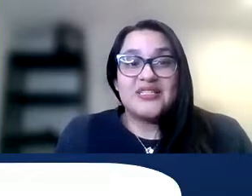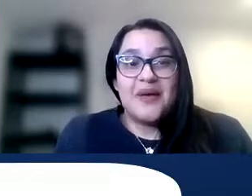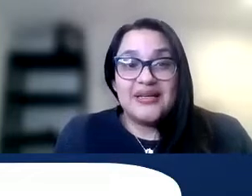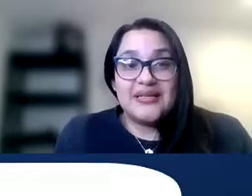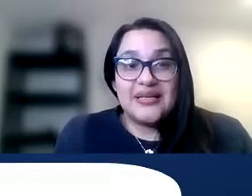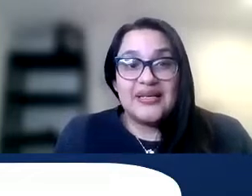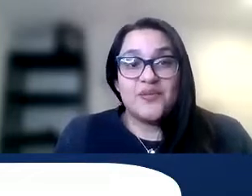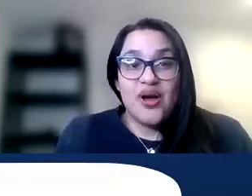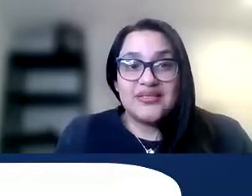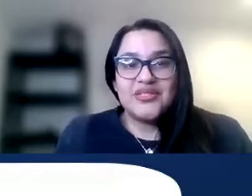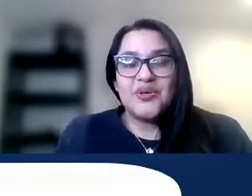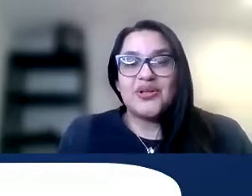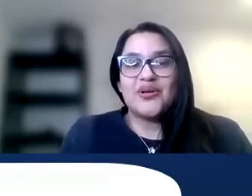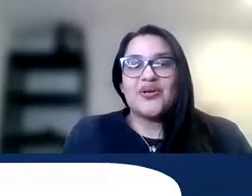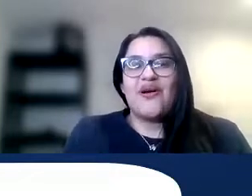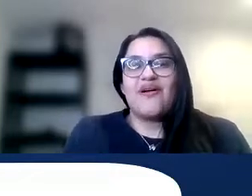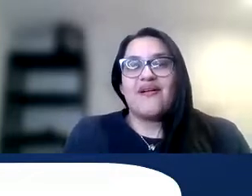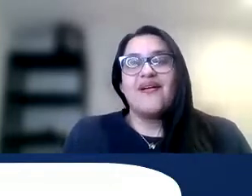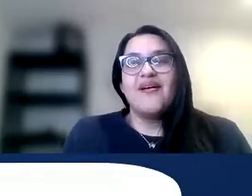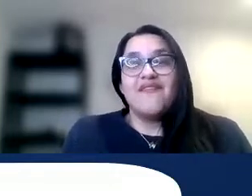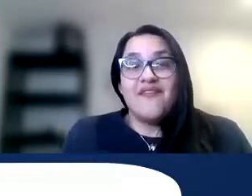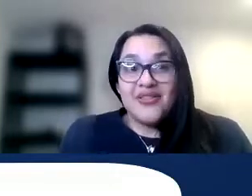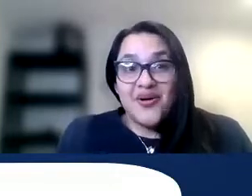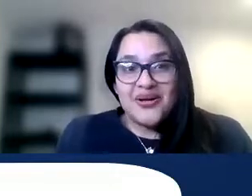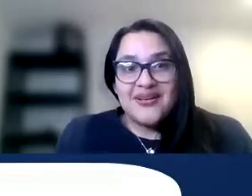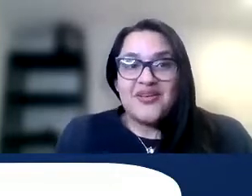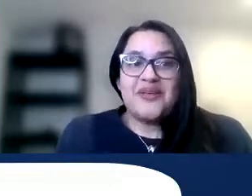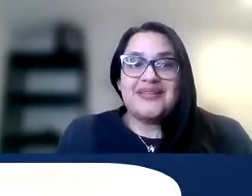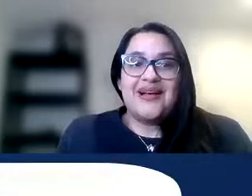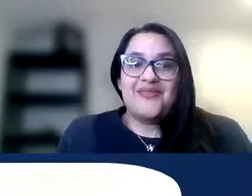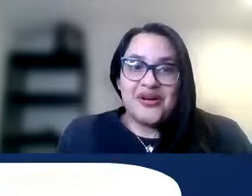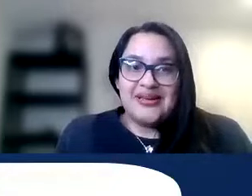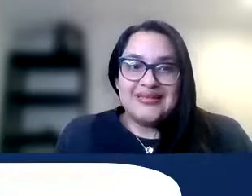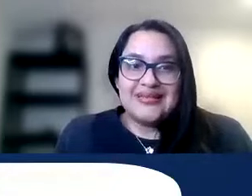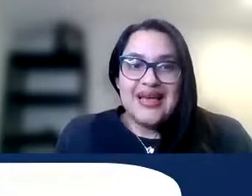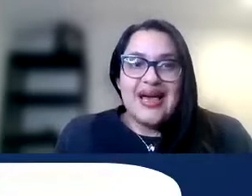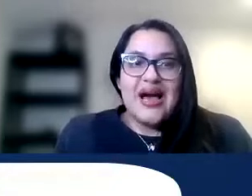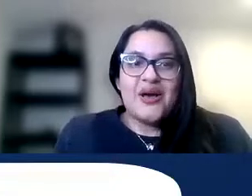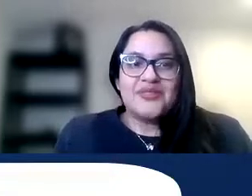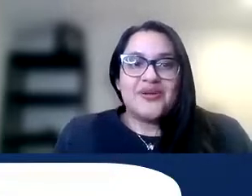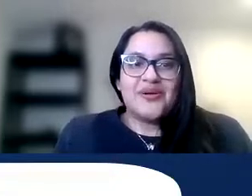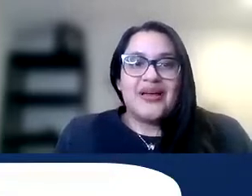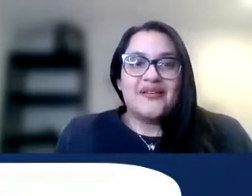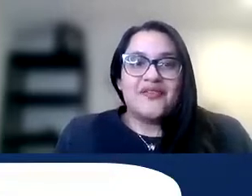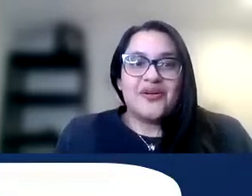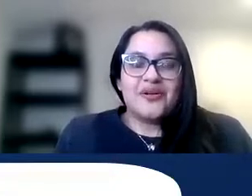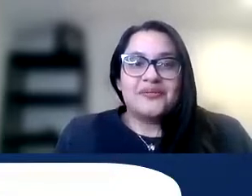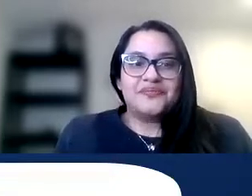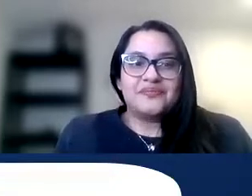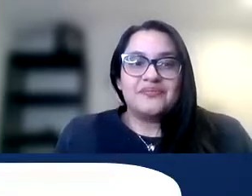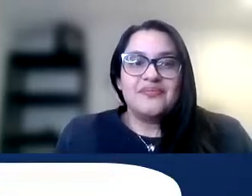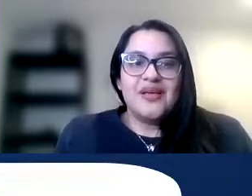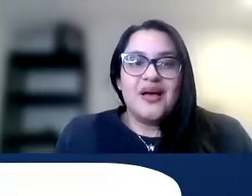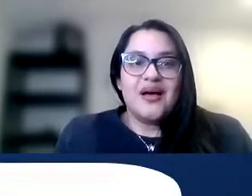ADEMs expanded the process to include our fellow undocumented Californians. And if you're